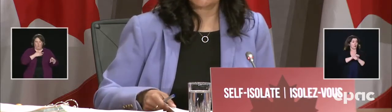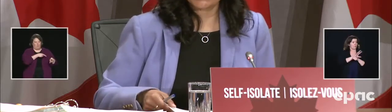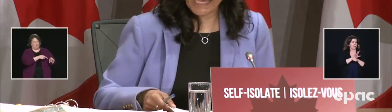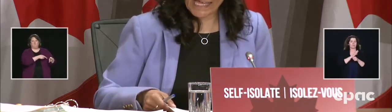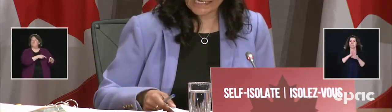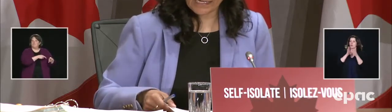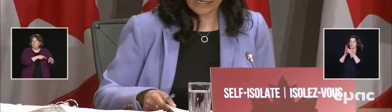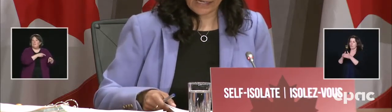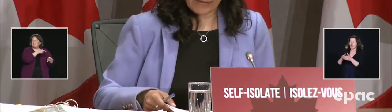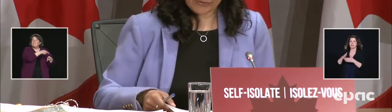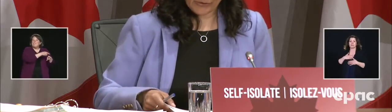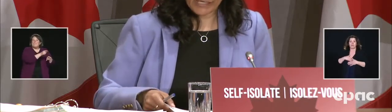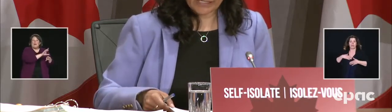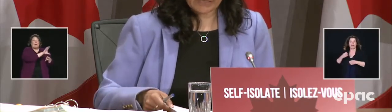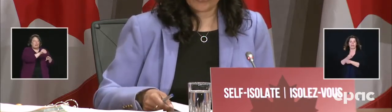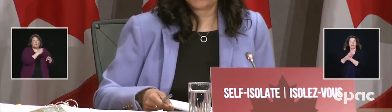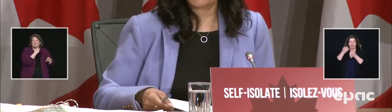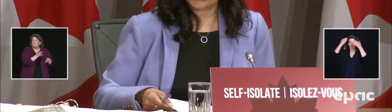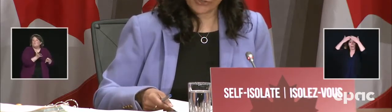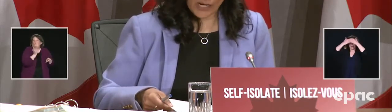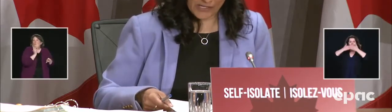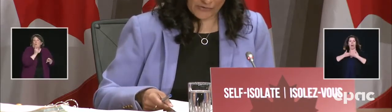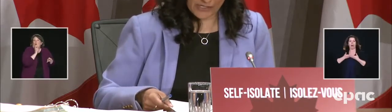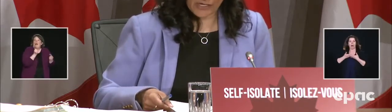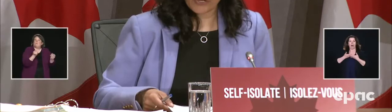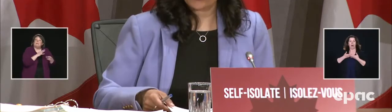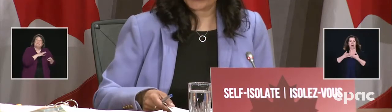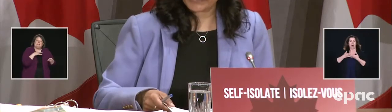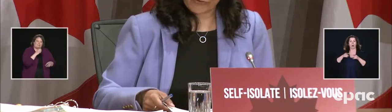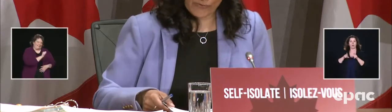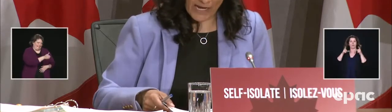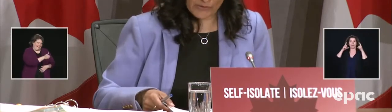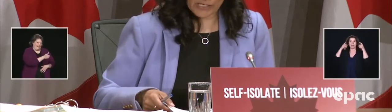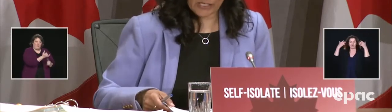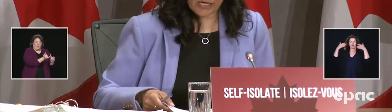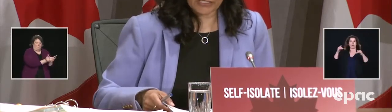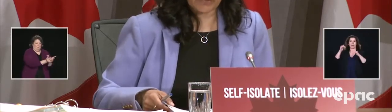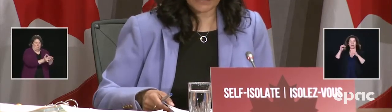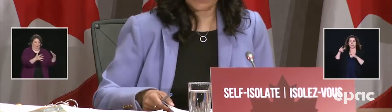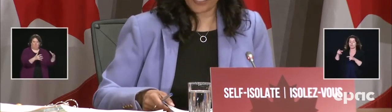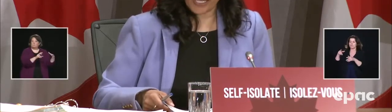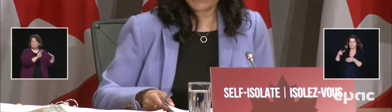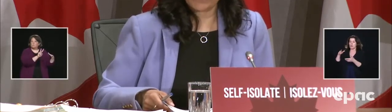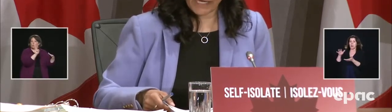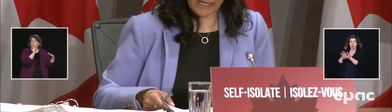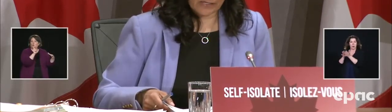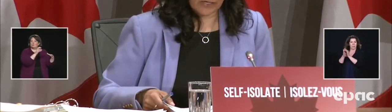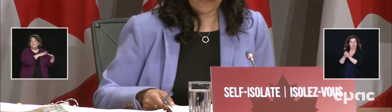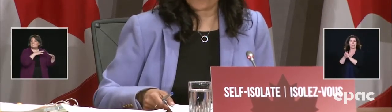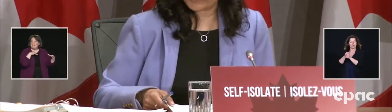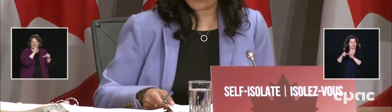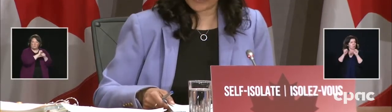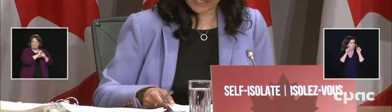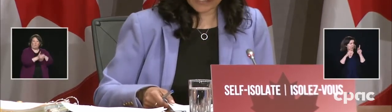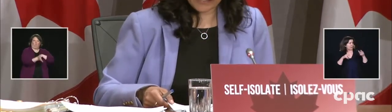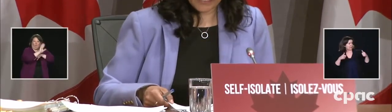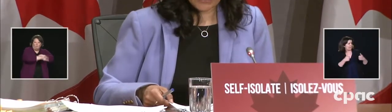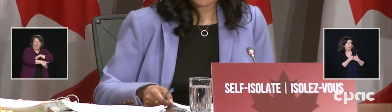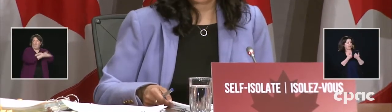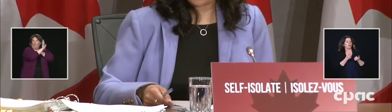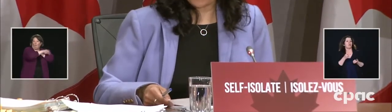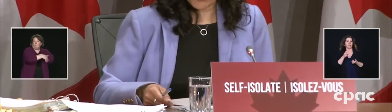from just 10 employees to more than 200, working around the clock to meet the high demand for its